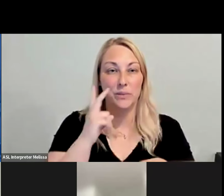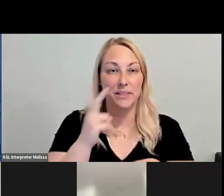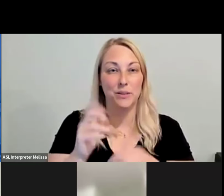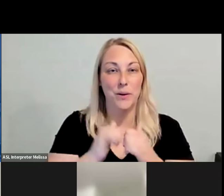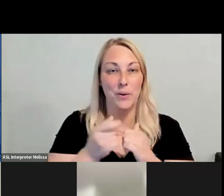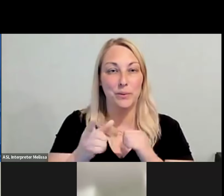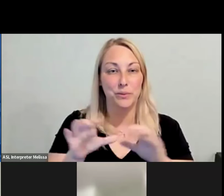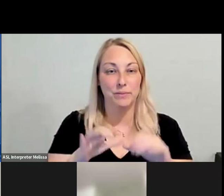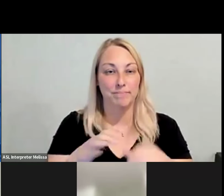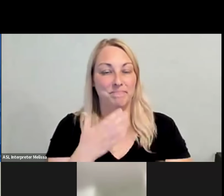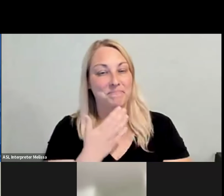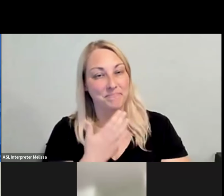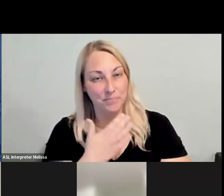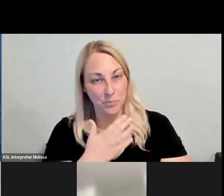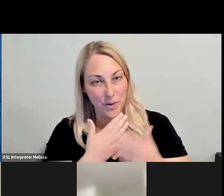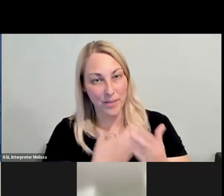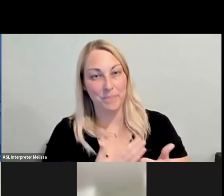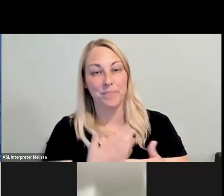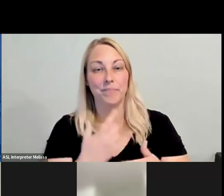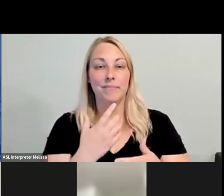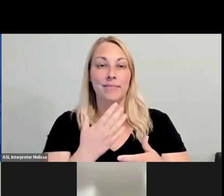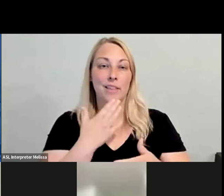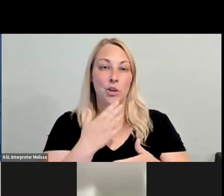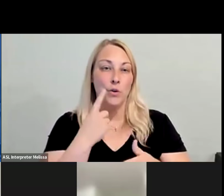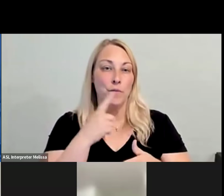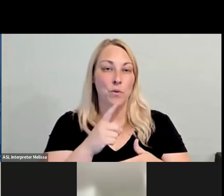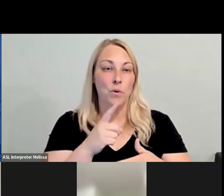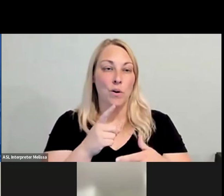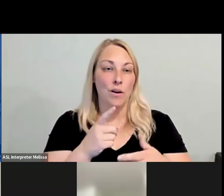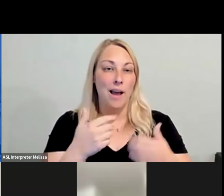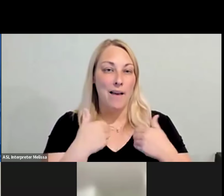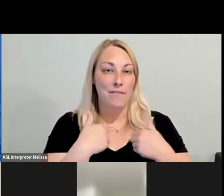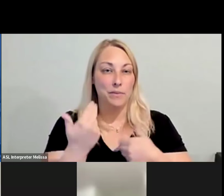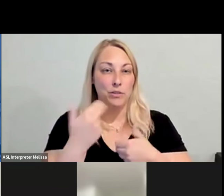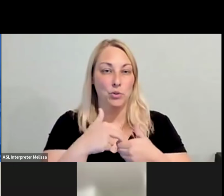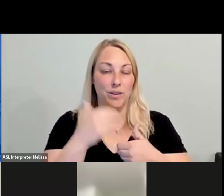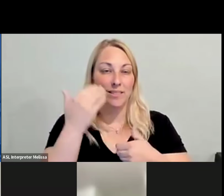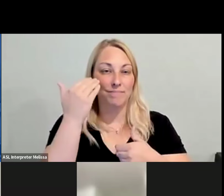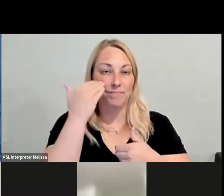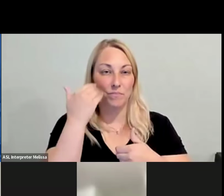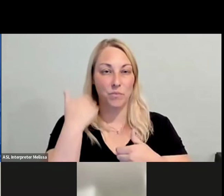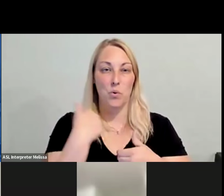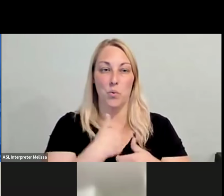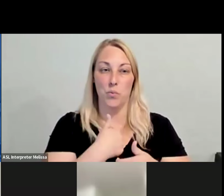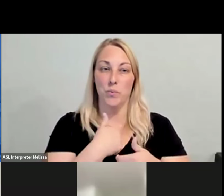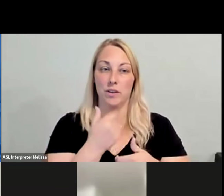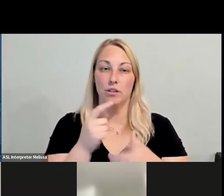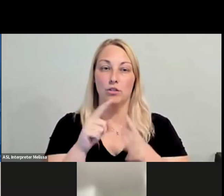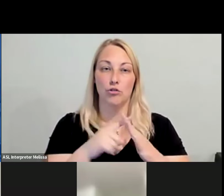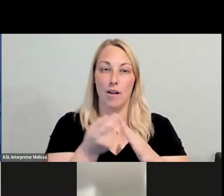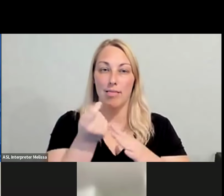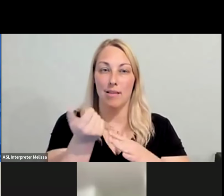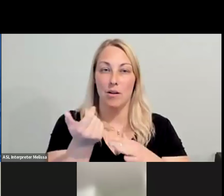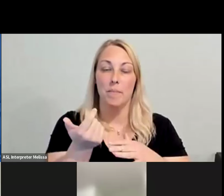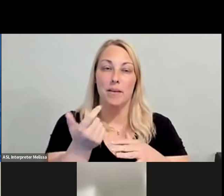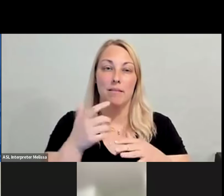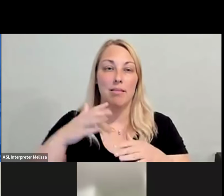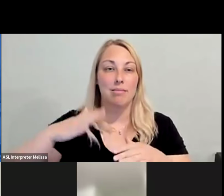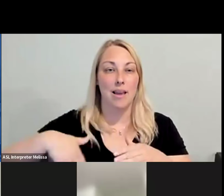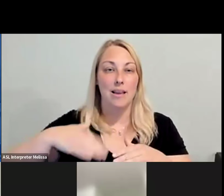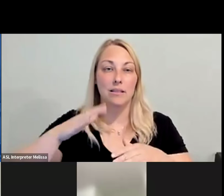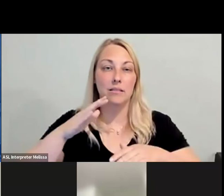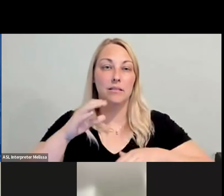you? Thank you. I'm doing well. Thank you for having me on. I know we got started a little bit late, so I'll keep my